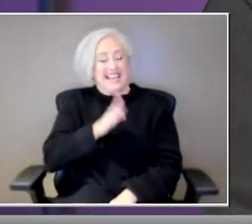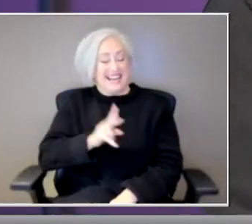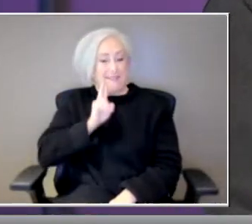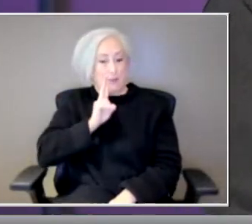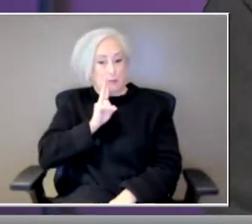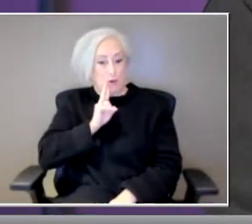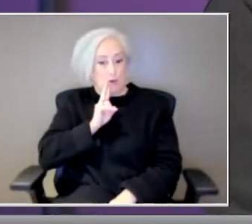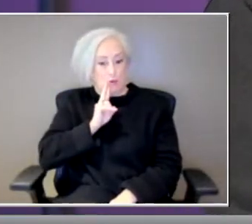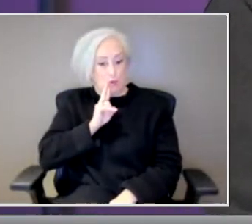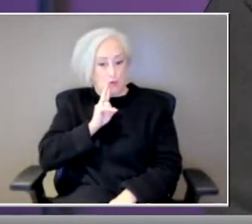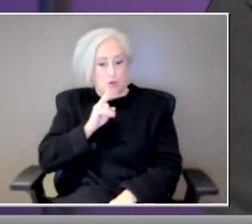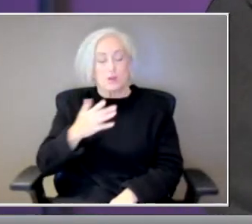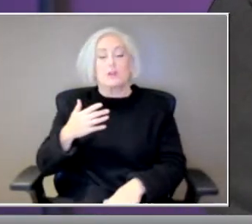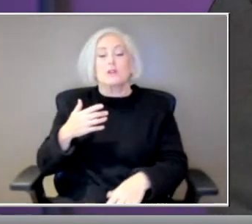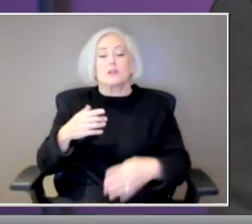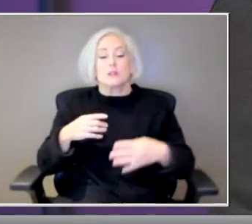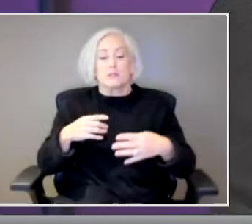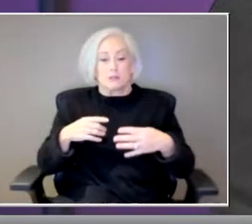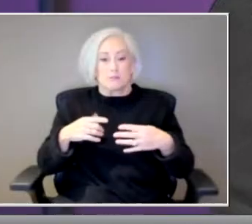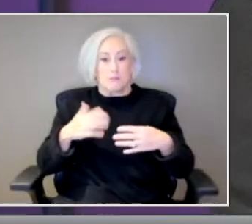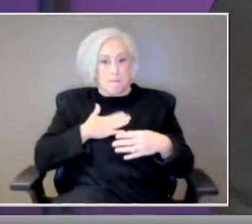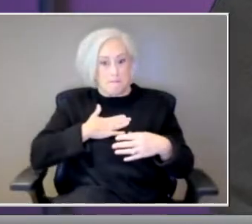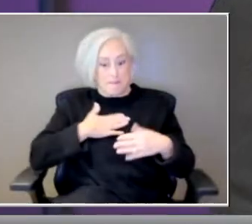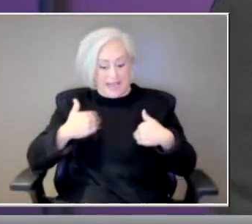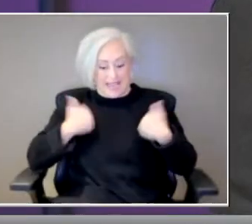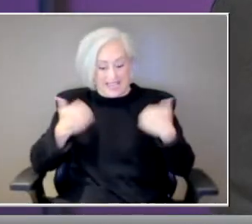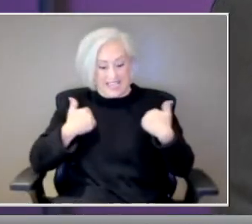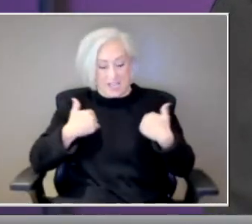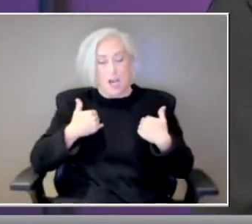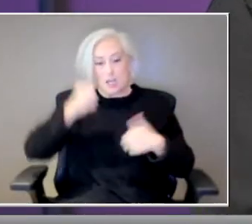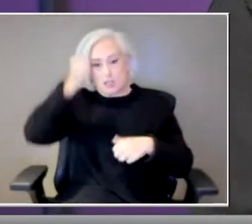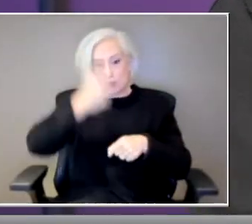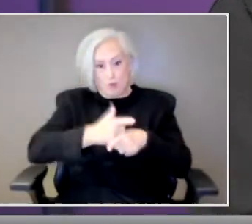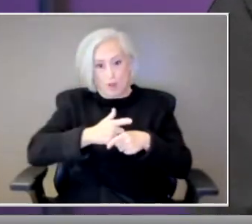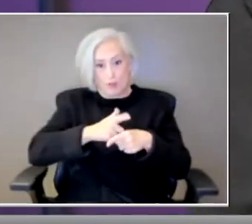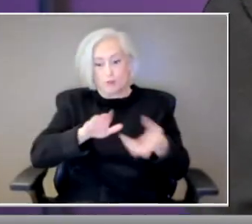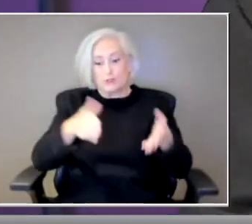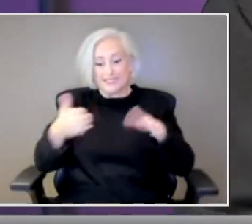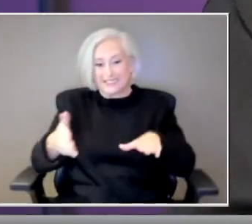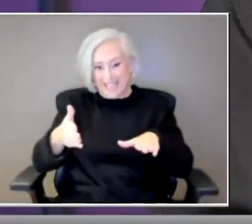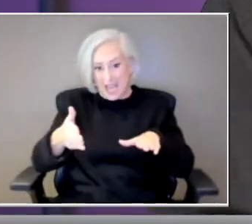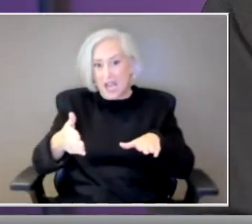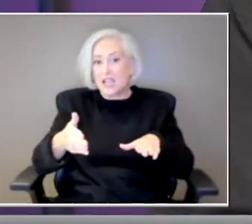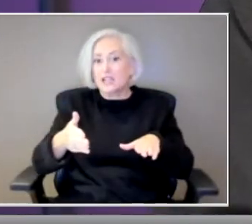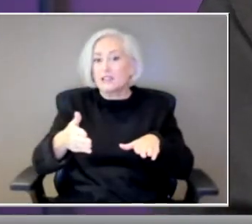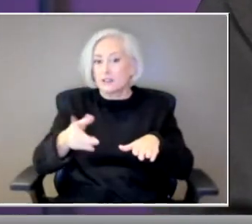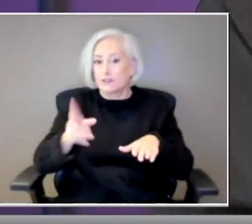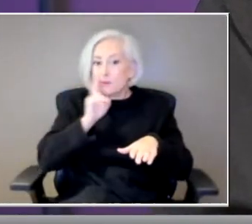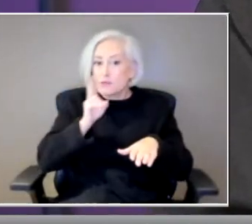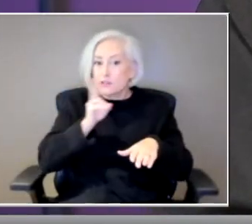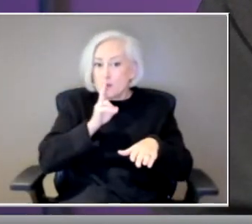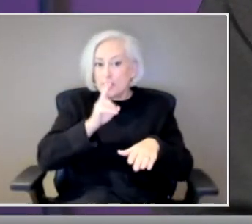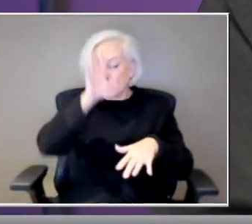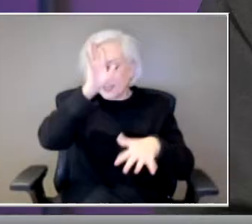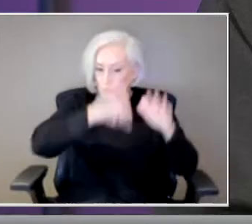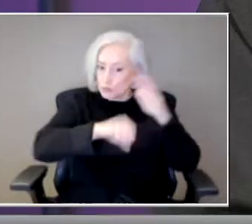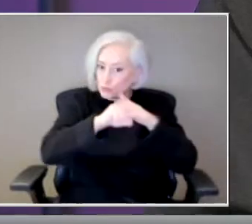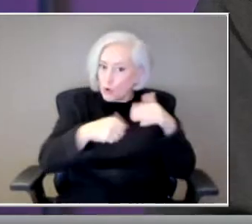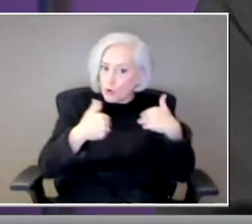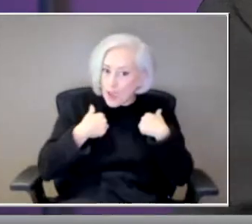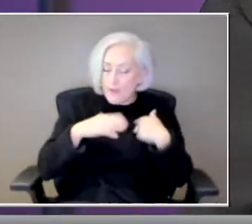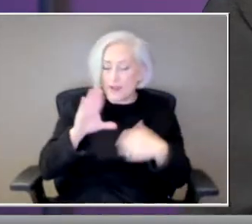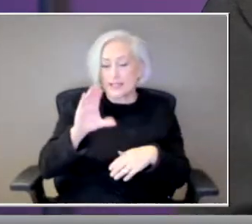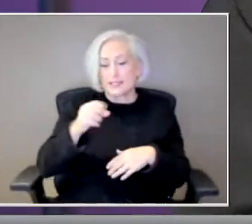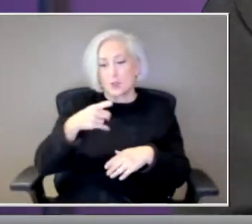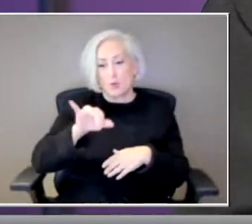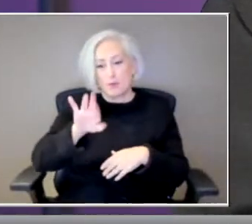One of my younger brothers died from smoking because he had a stroke. Then he had COPD go right along with it, and then you know, you guys